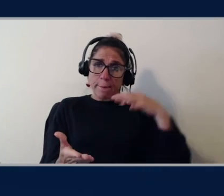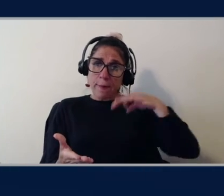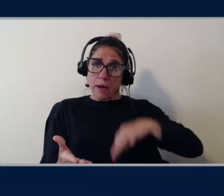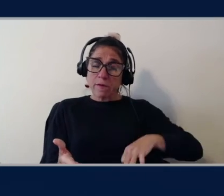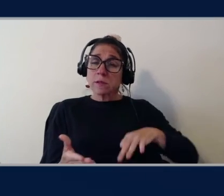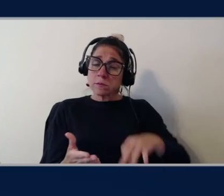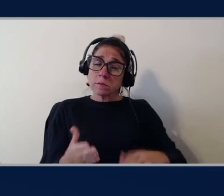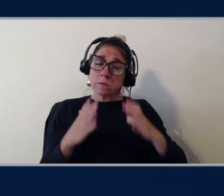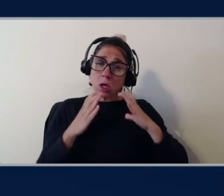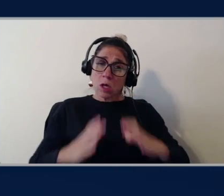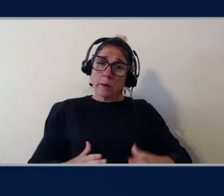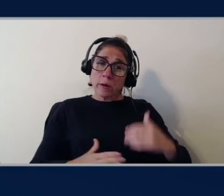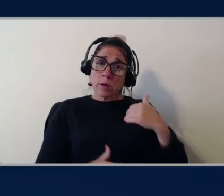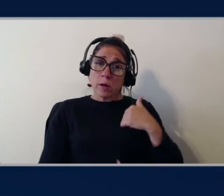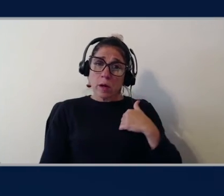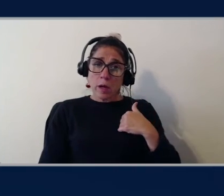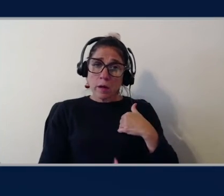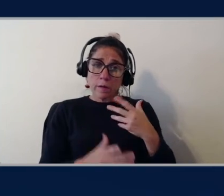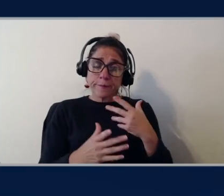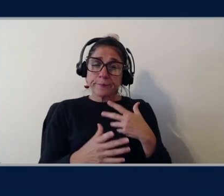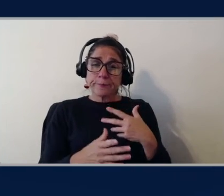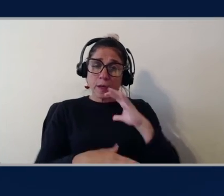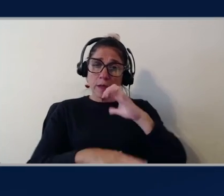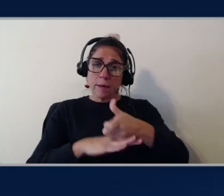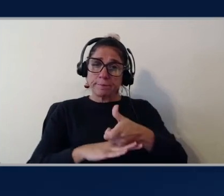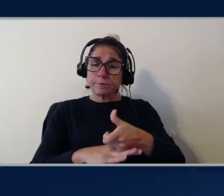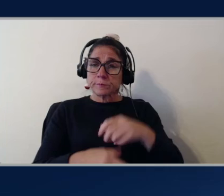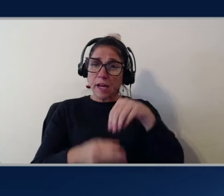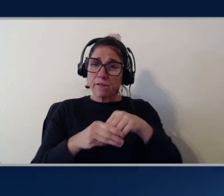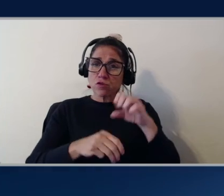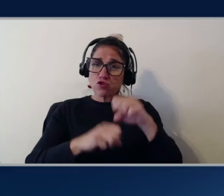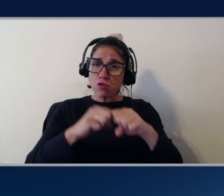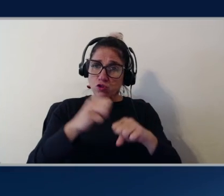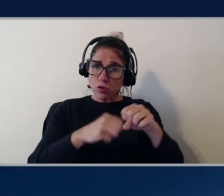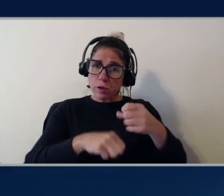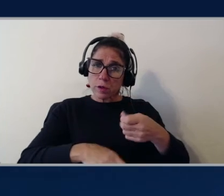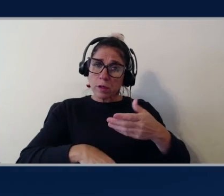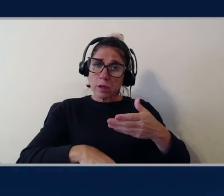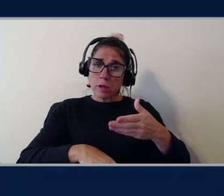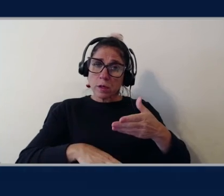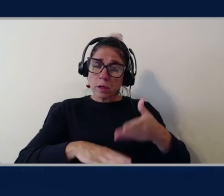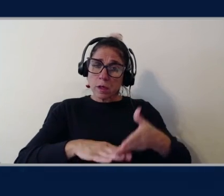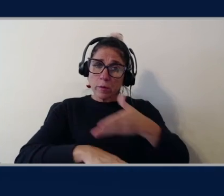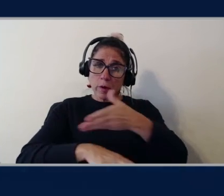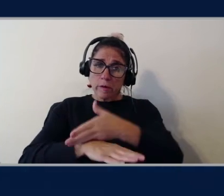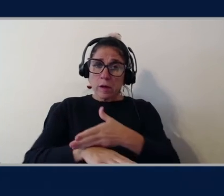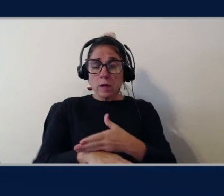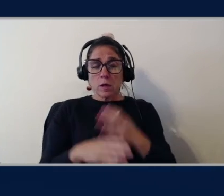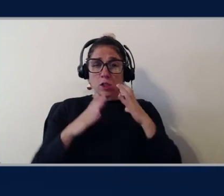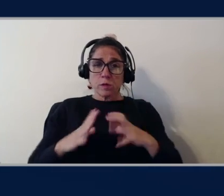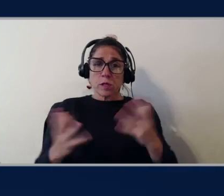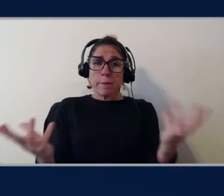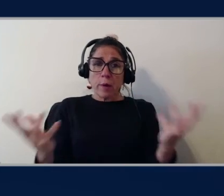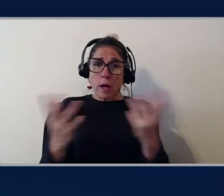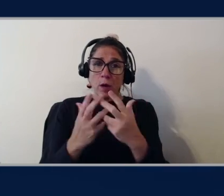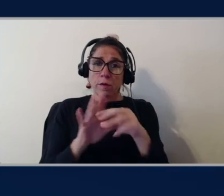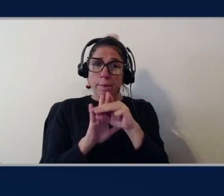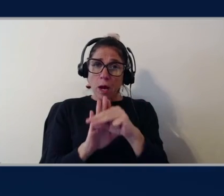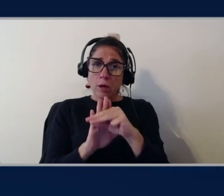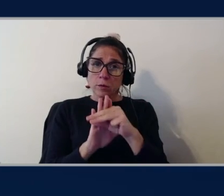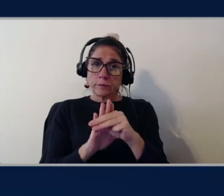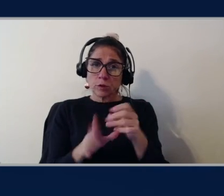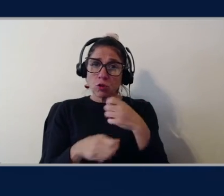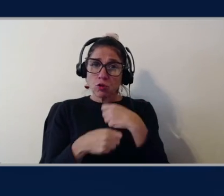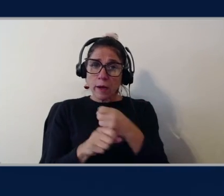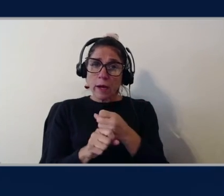that we have put in infrastructure improvement through which customers can compile the model, generate the